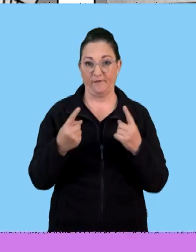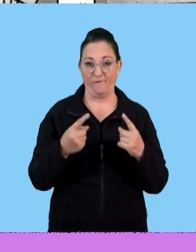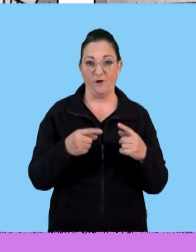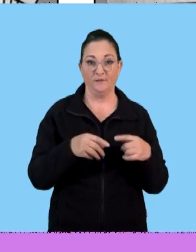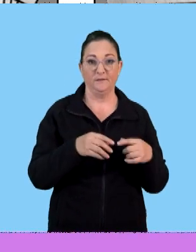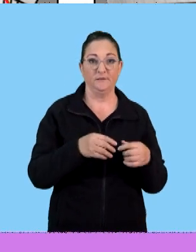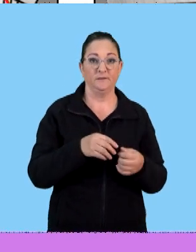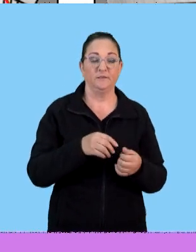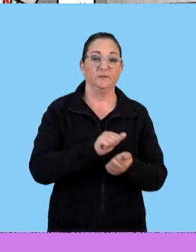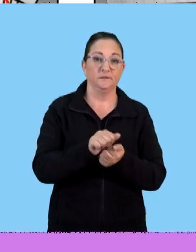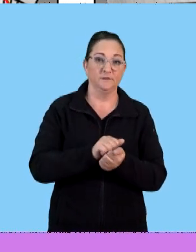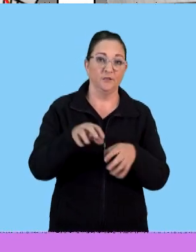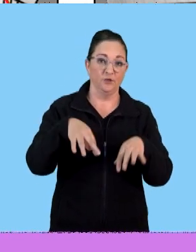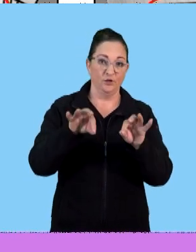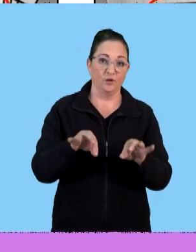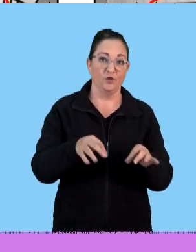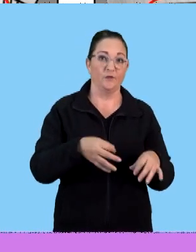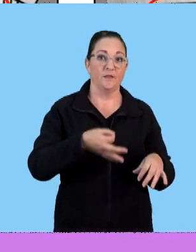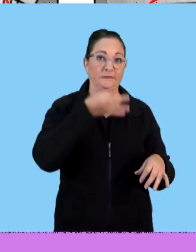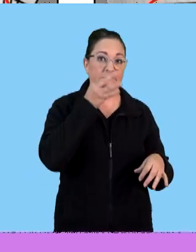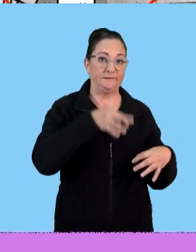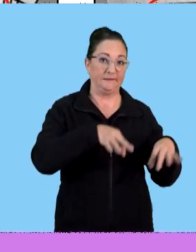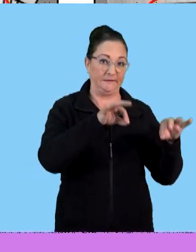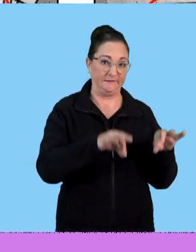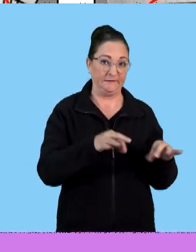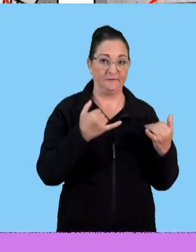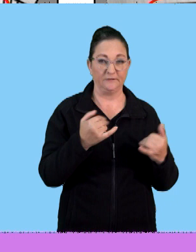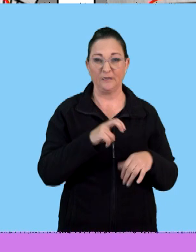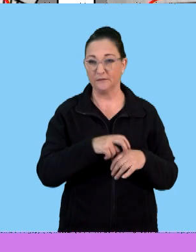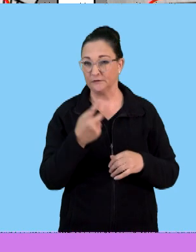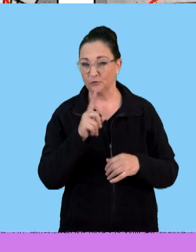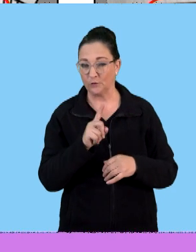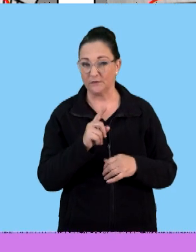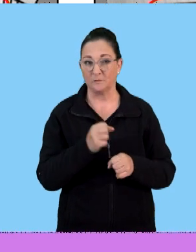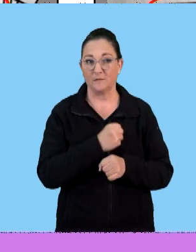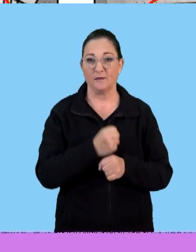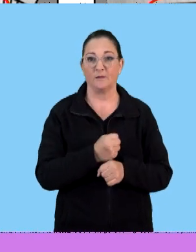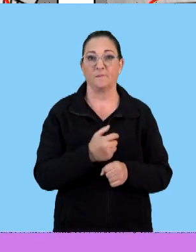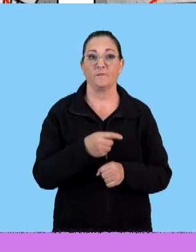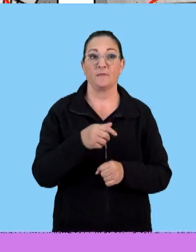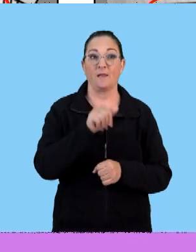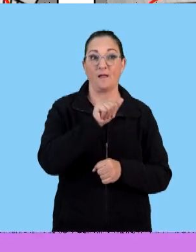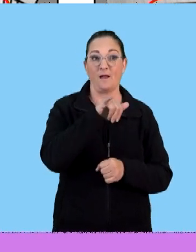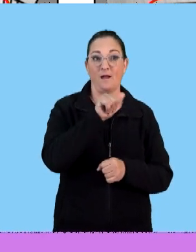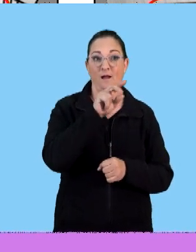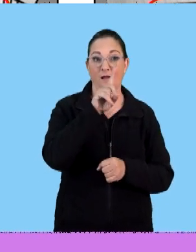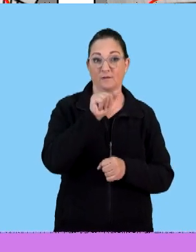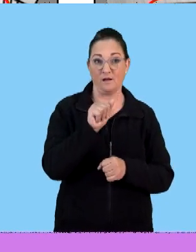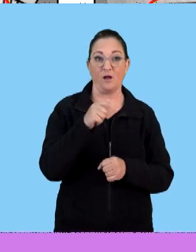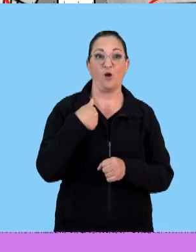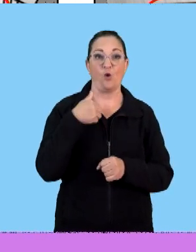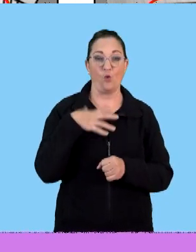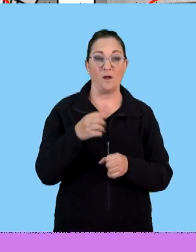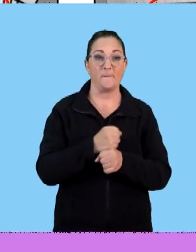have our dish cloth as well as our tea towel. So what is it that we need to do? Further on, the question is stating here